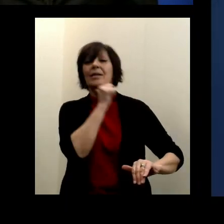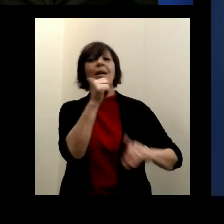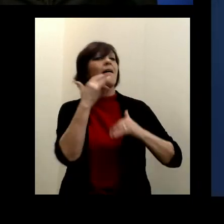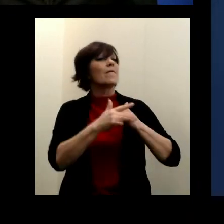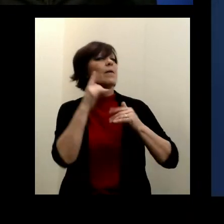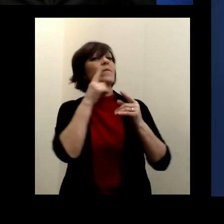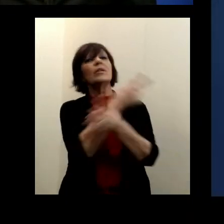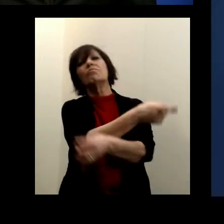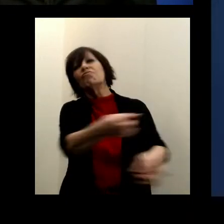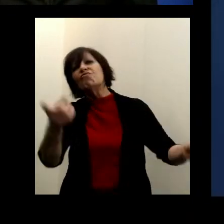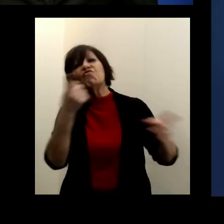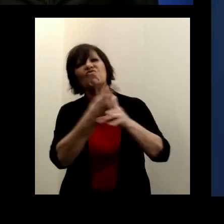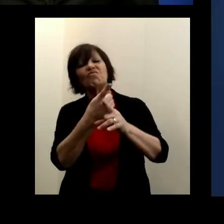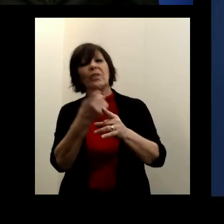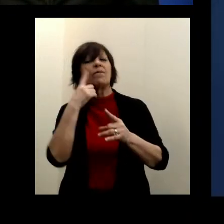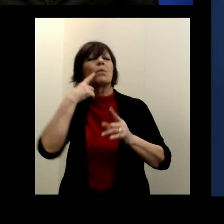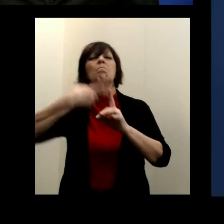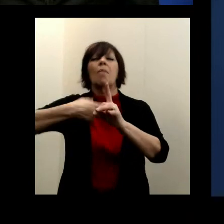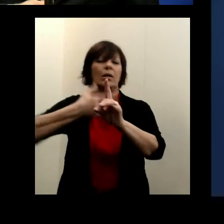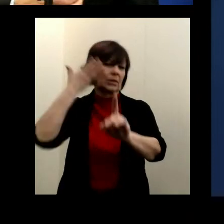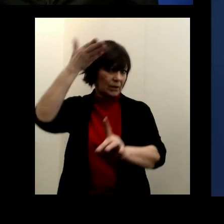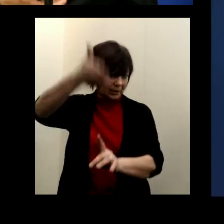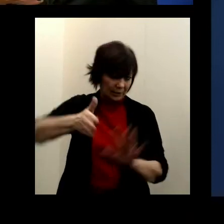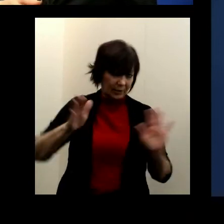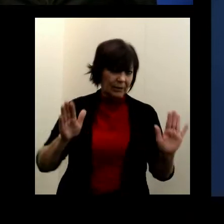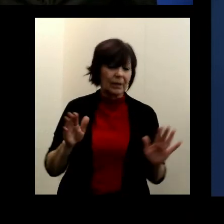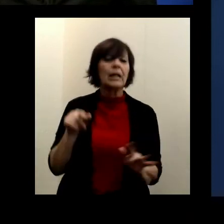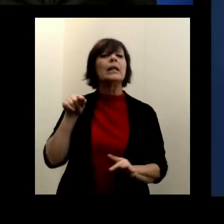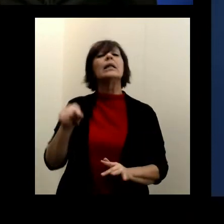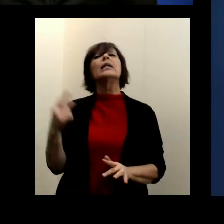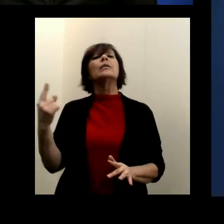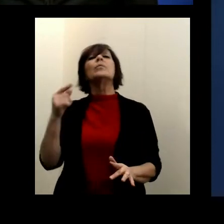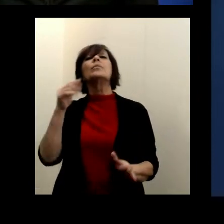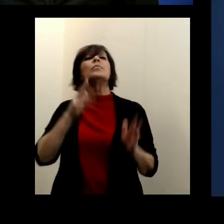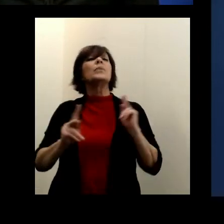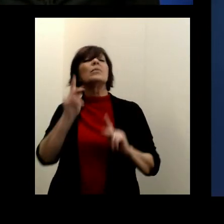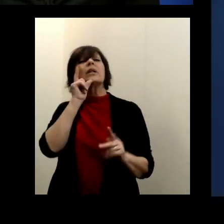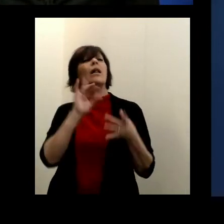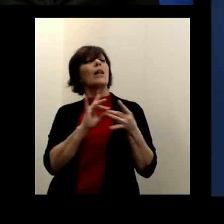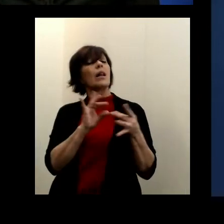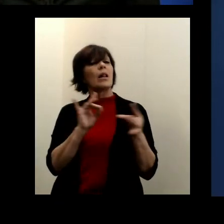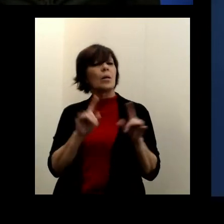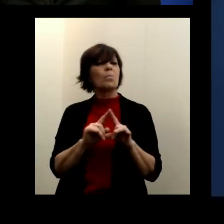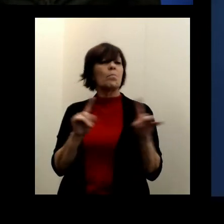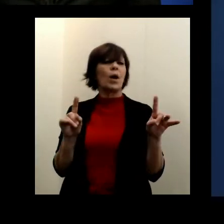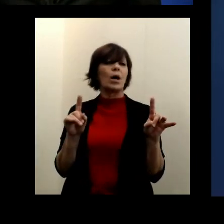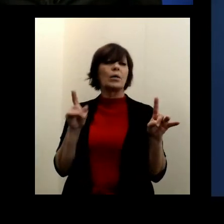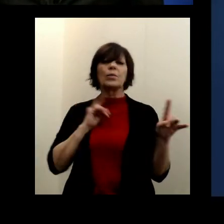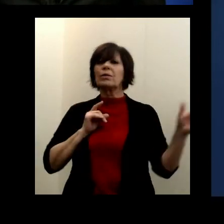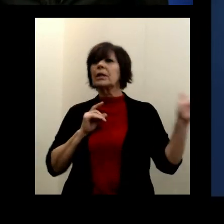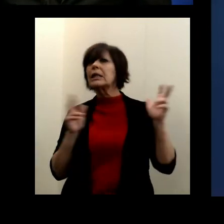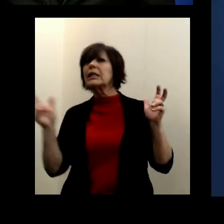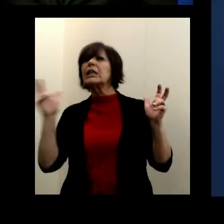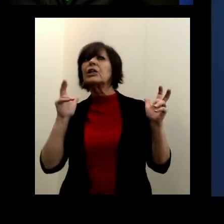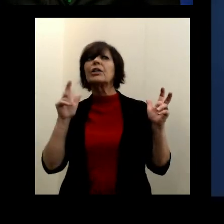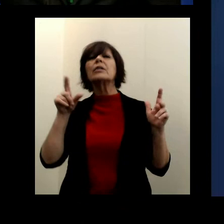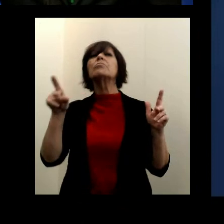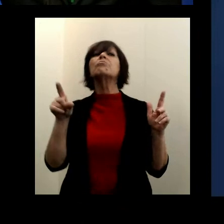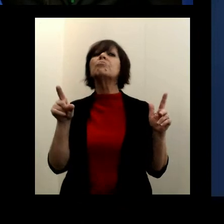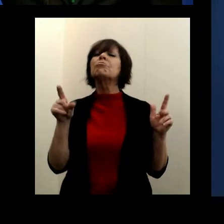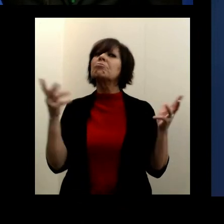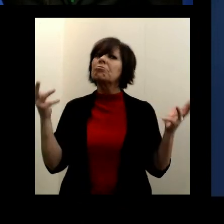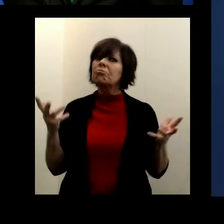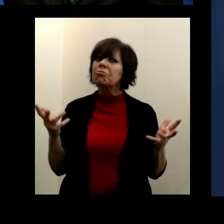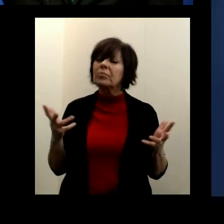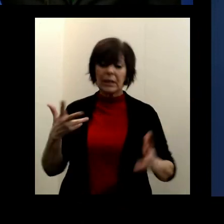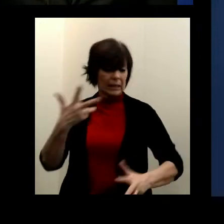public for months. And here's something that hasn't necessarily been talked about, but as we were hearing from the scientific journals and the like,